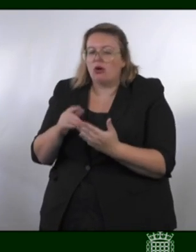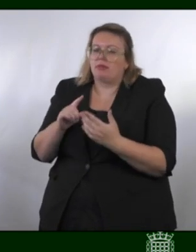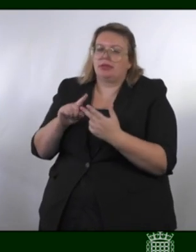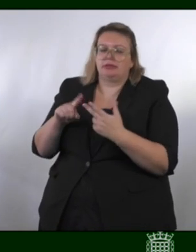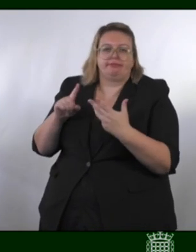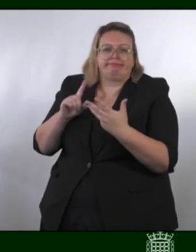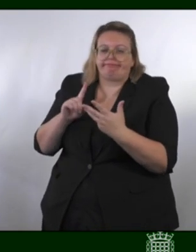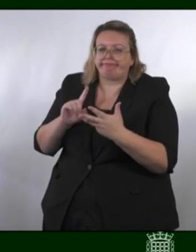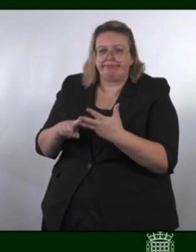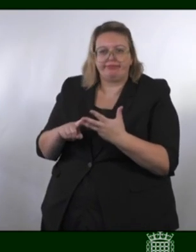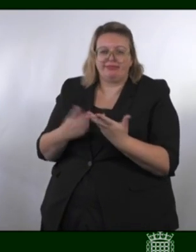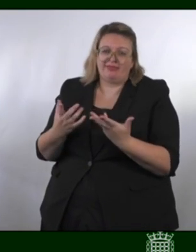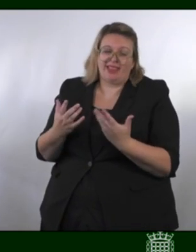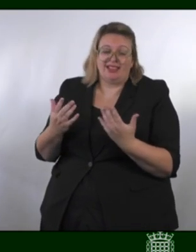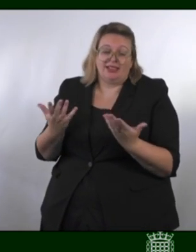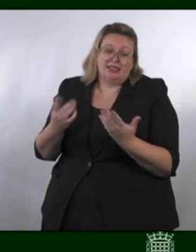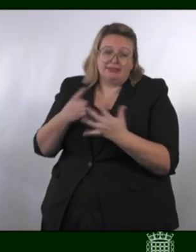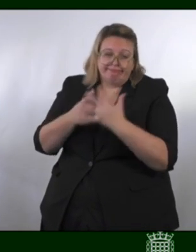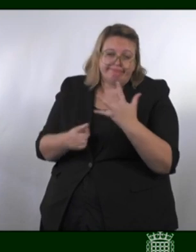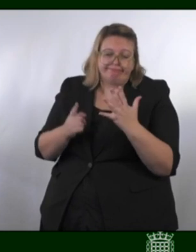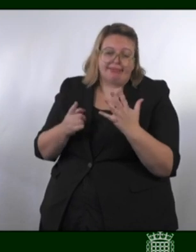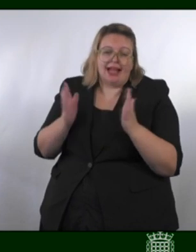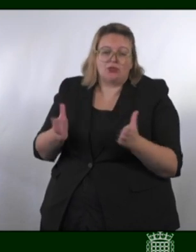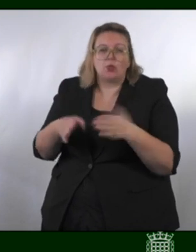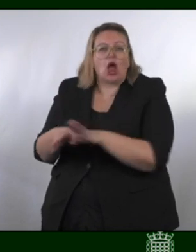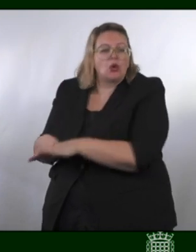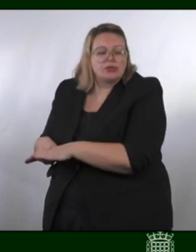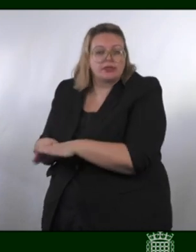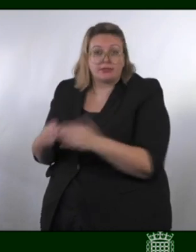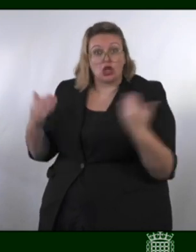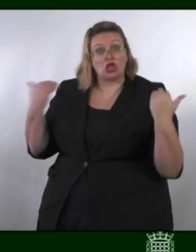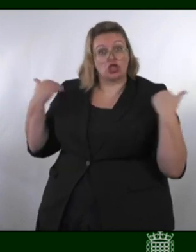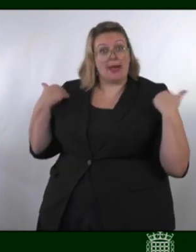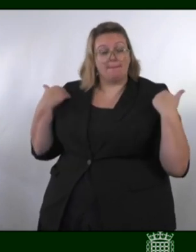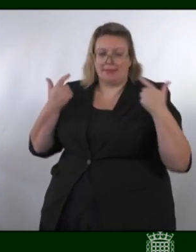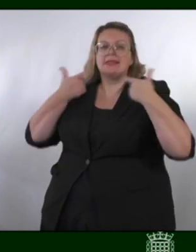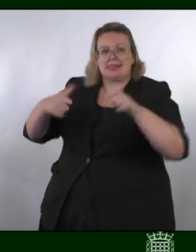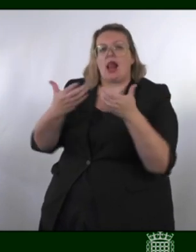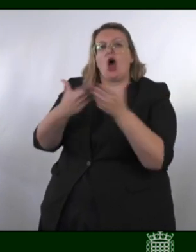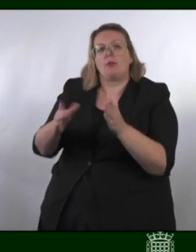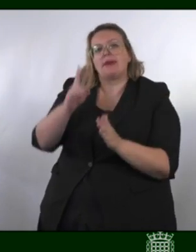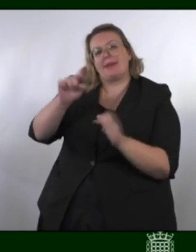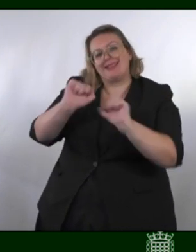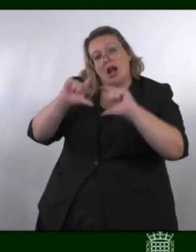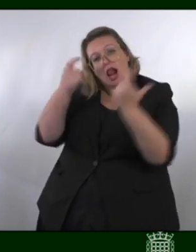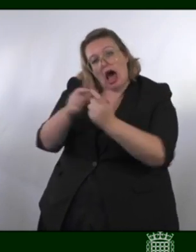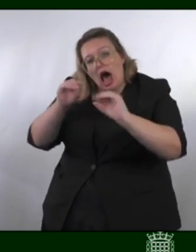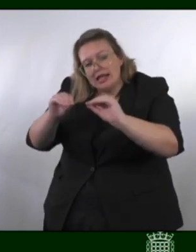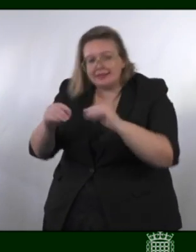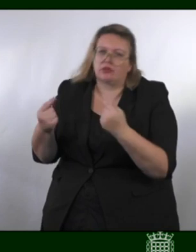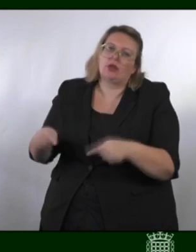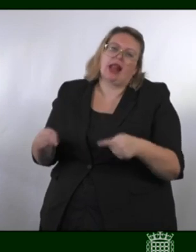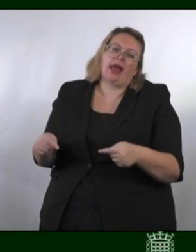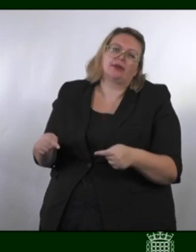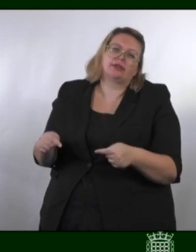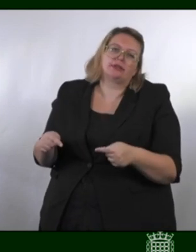And while gyms will remain open, classes will not be allowed. And on this point, Mr. Speaker, the